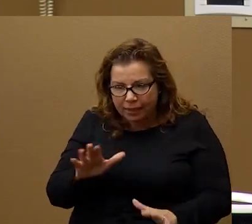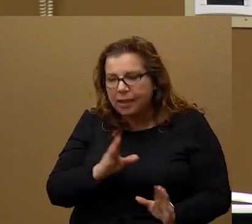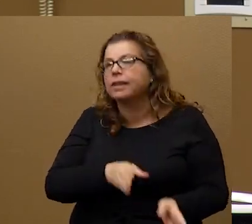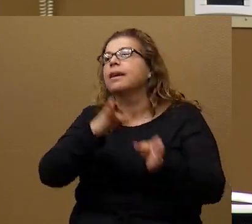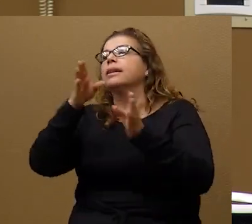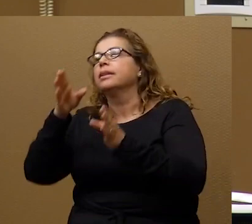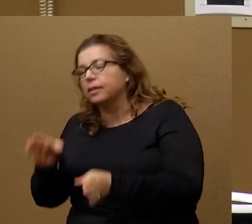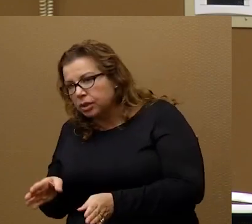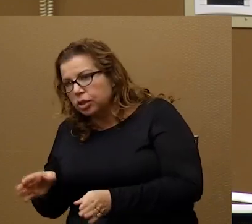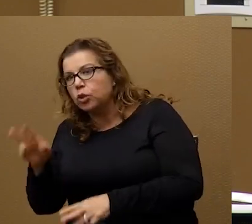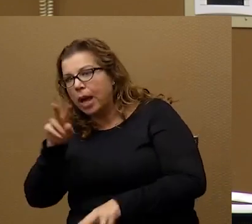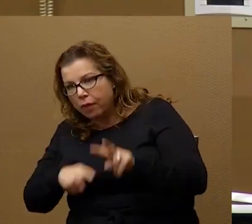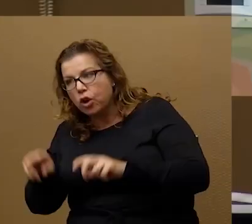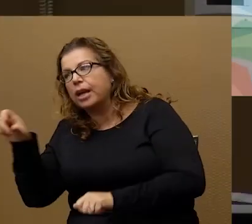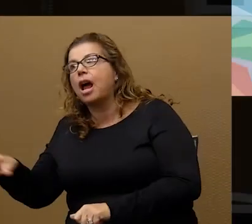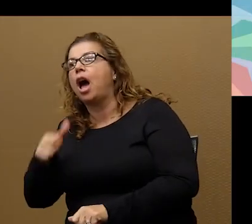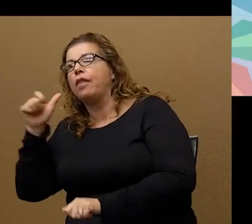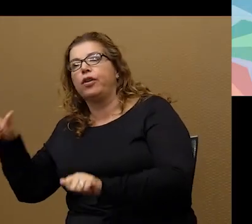functions.